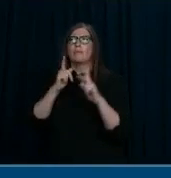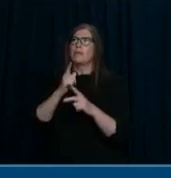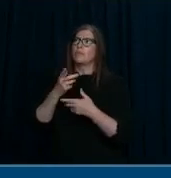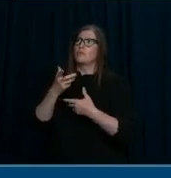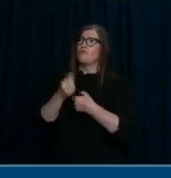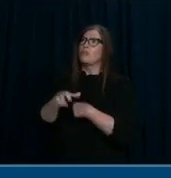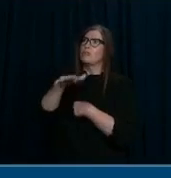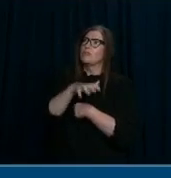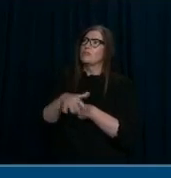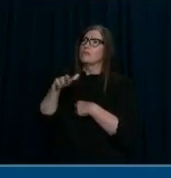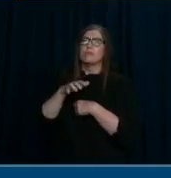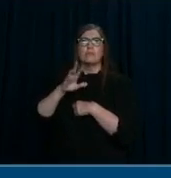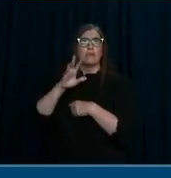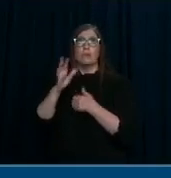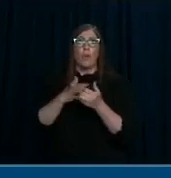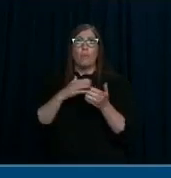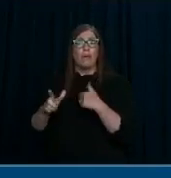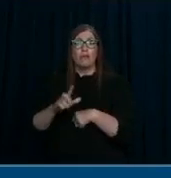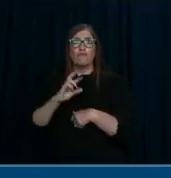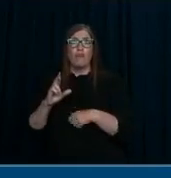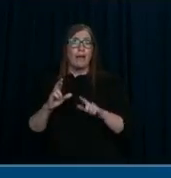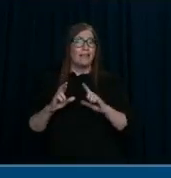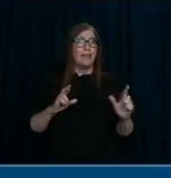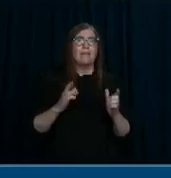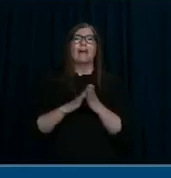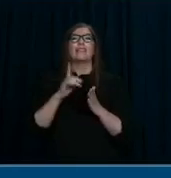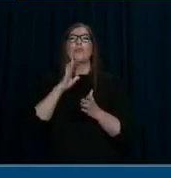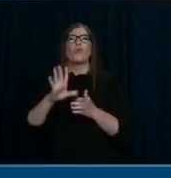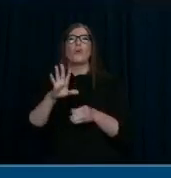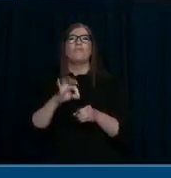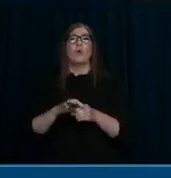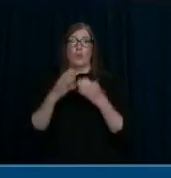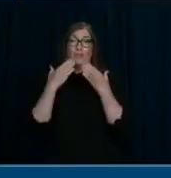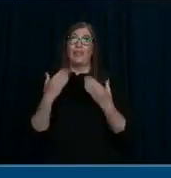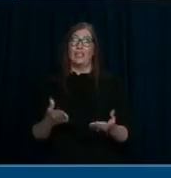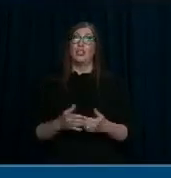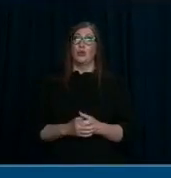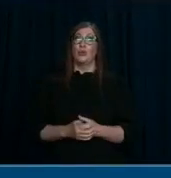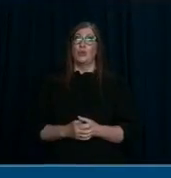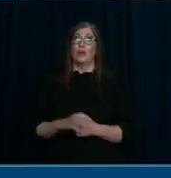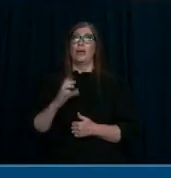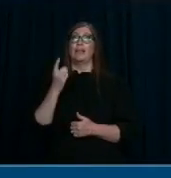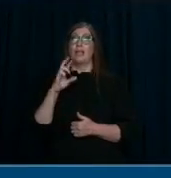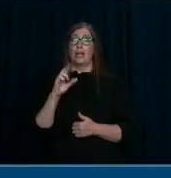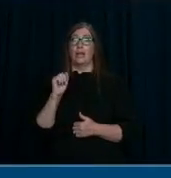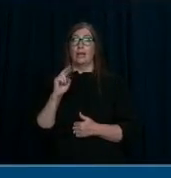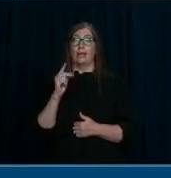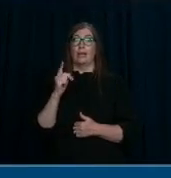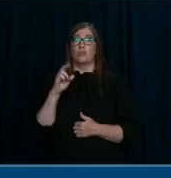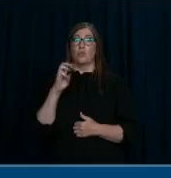political spectrum. And I ask for your vote. Thank you. And Dr. Andrew Horn, you have 2